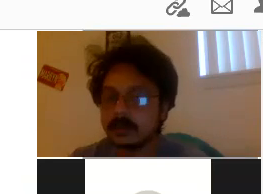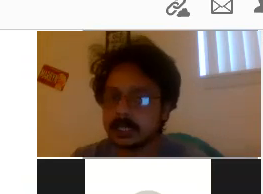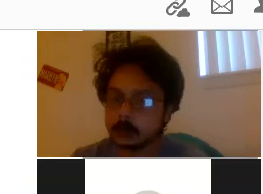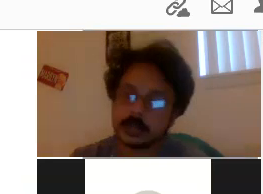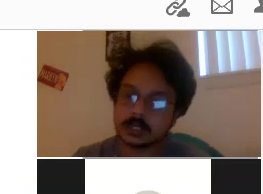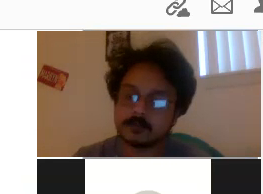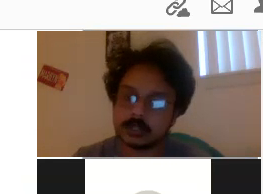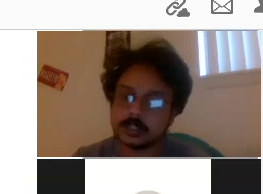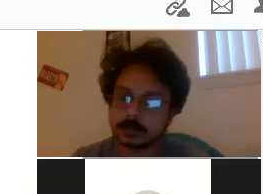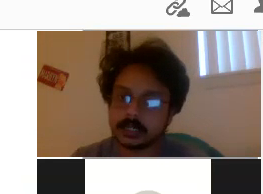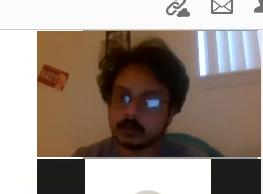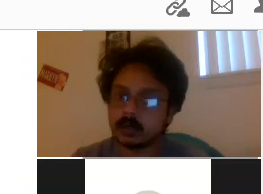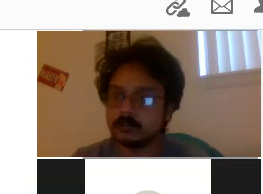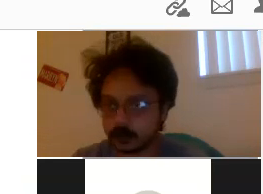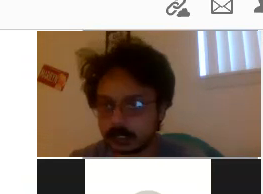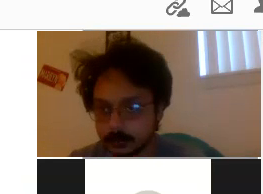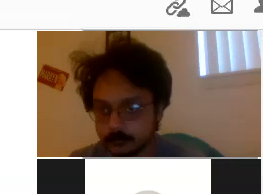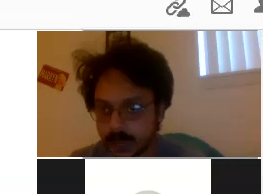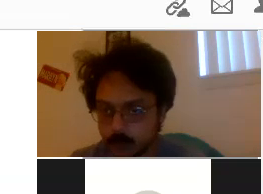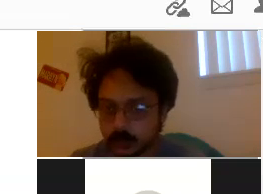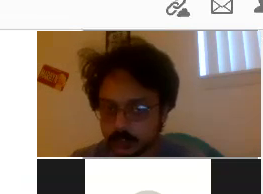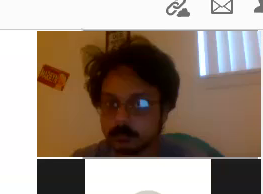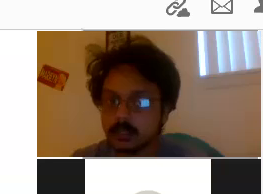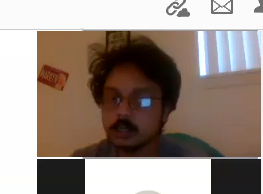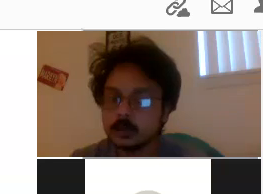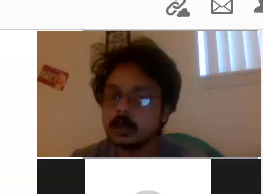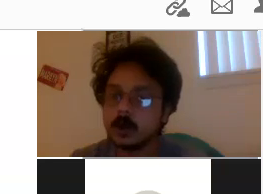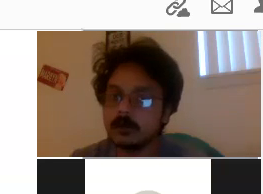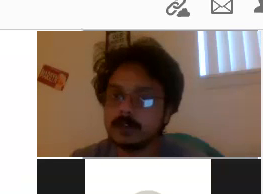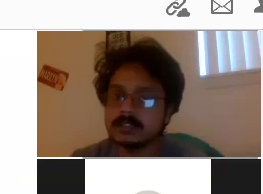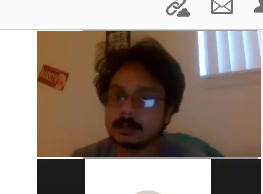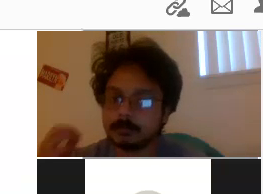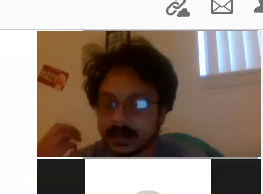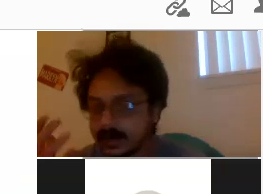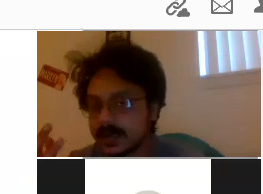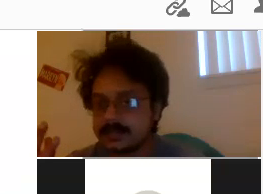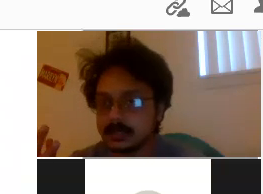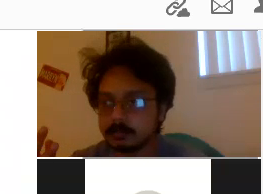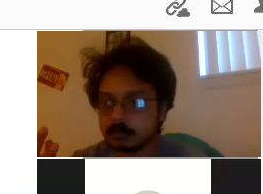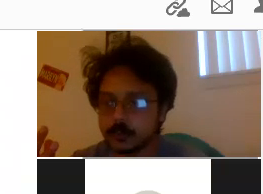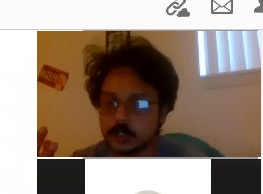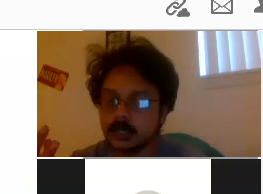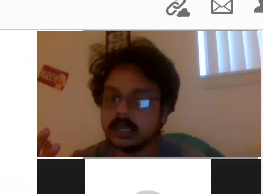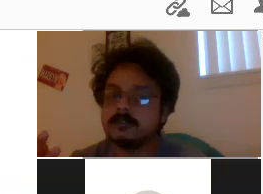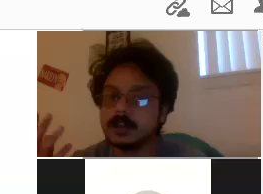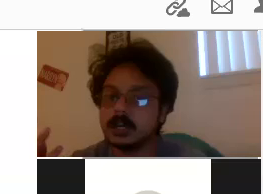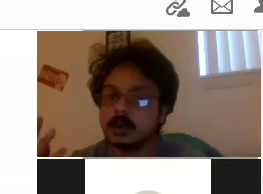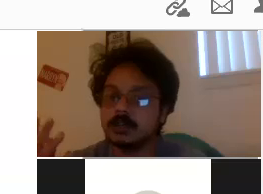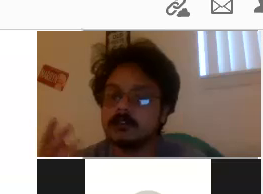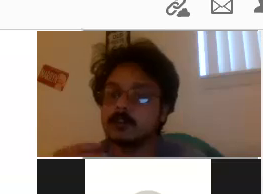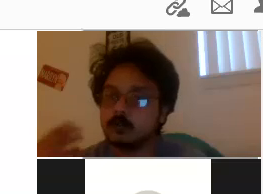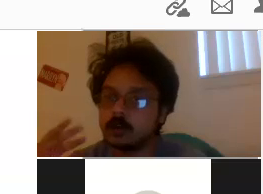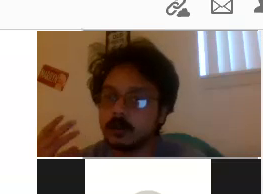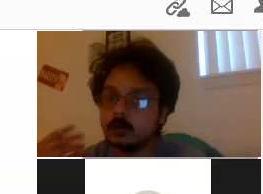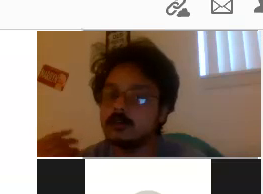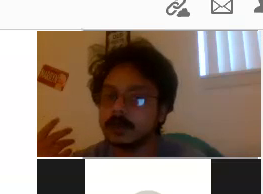do have an equation for this particular algorithm, you can always analyze it visually and figure